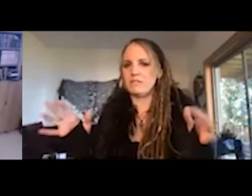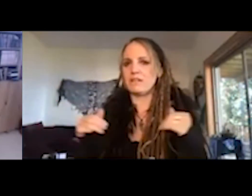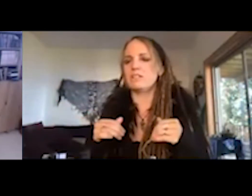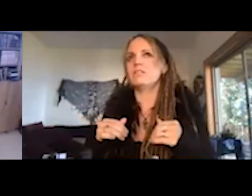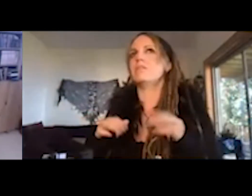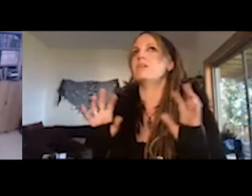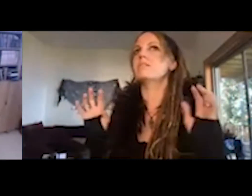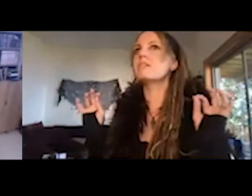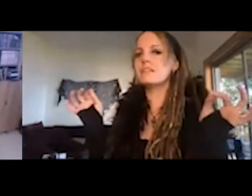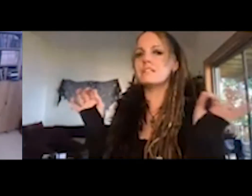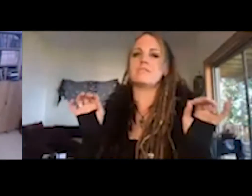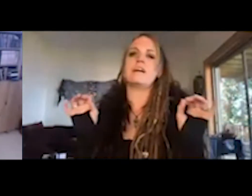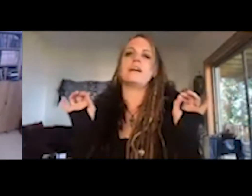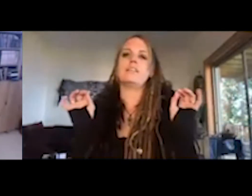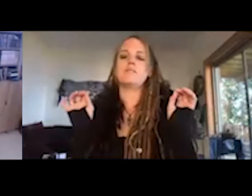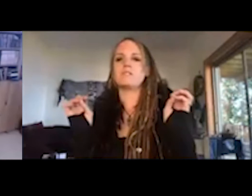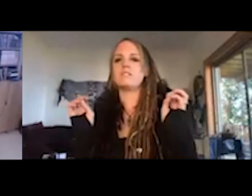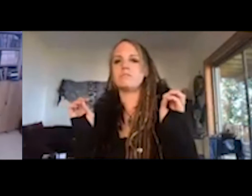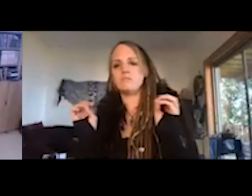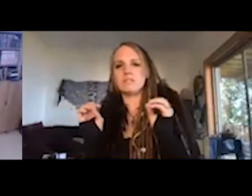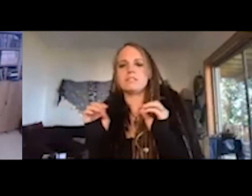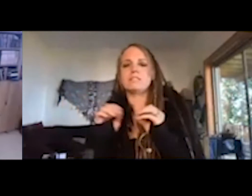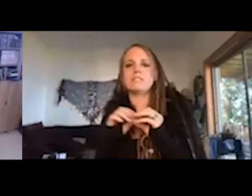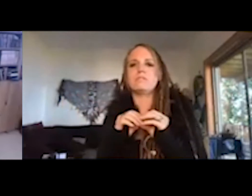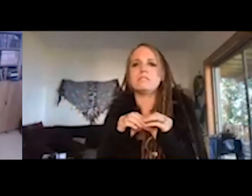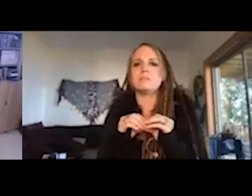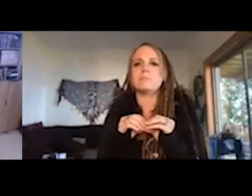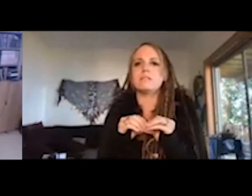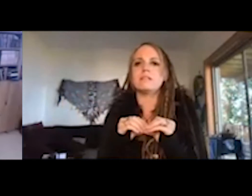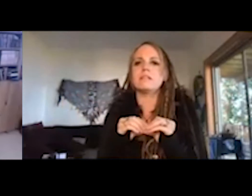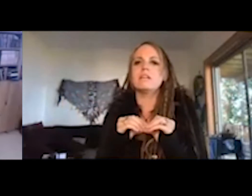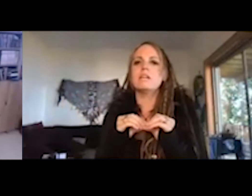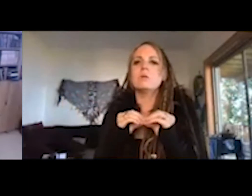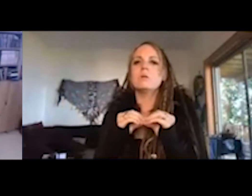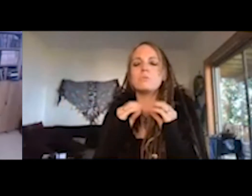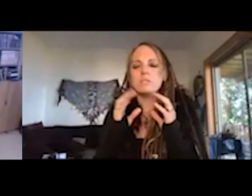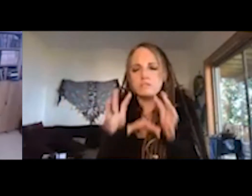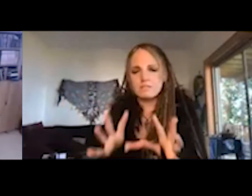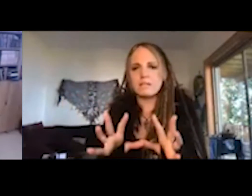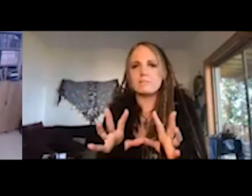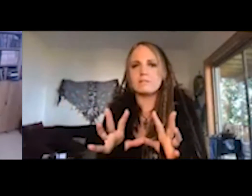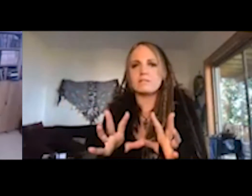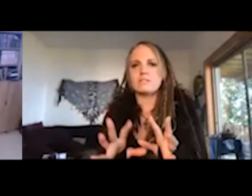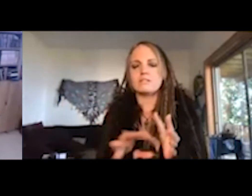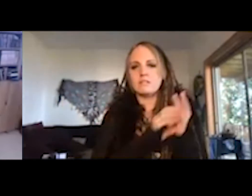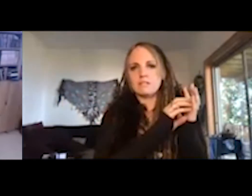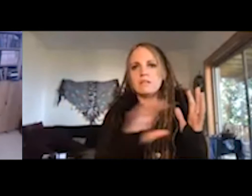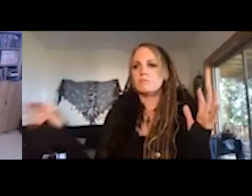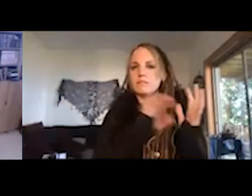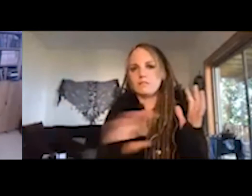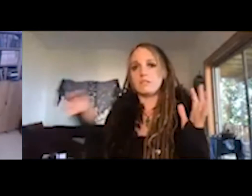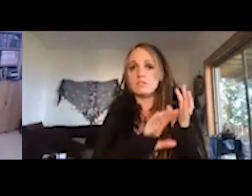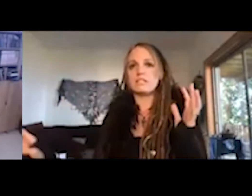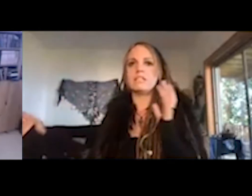reading direction, though there's a little of that in the first few seconds that you see something. But when you establish this, moving left to right is a good direction,